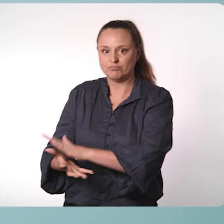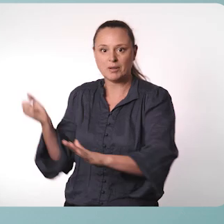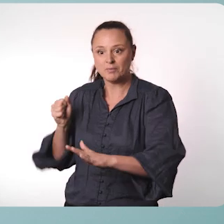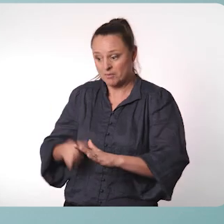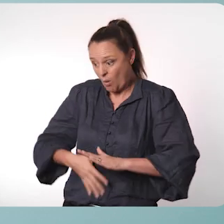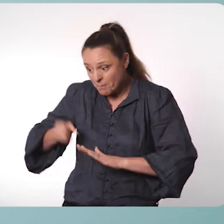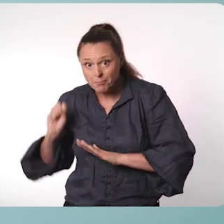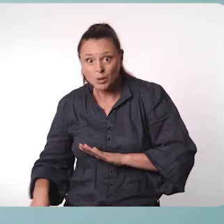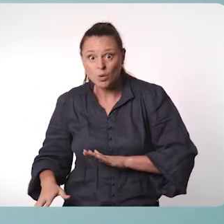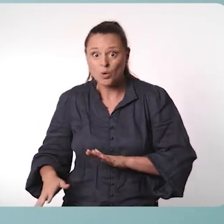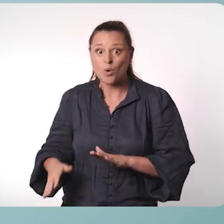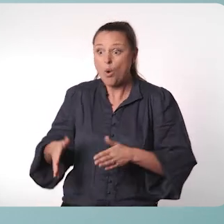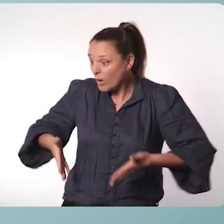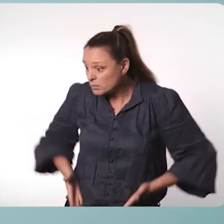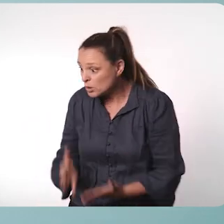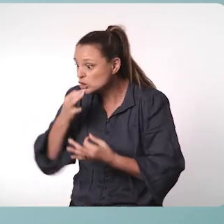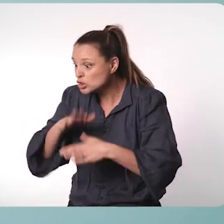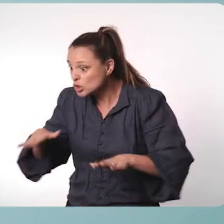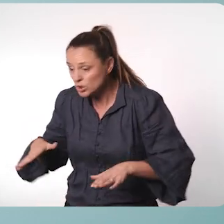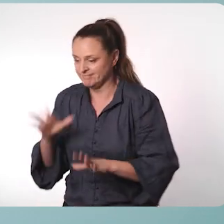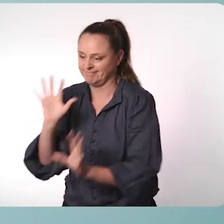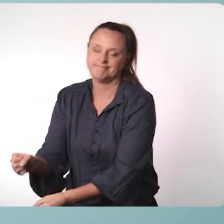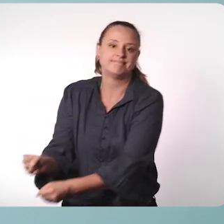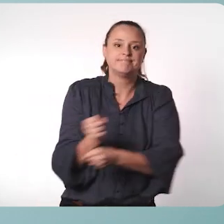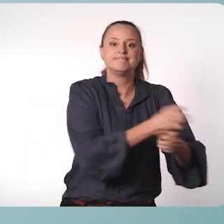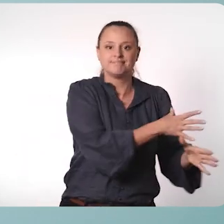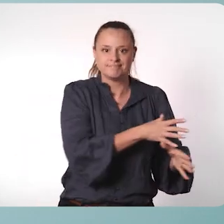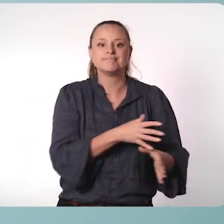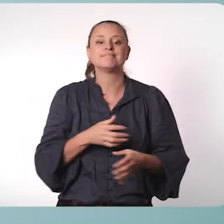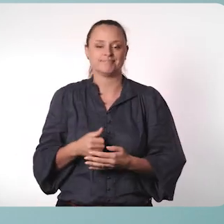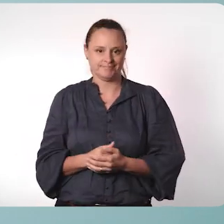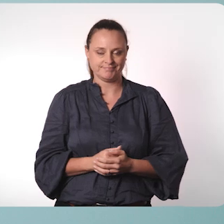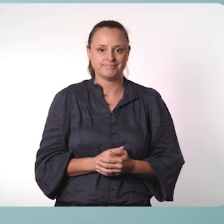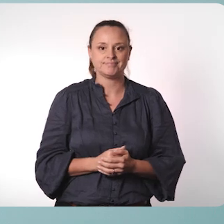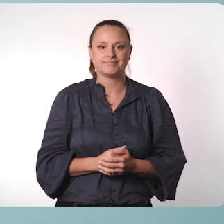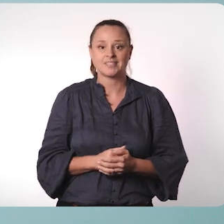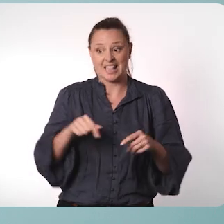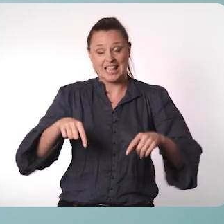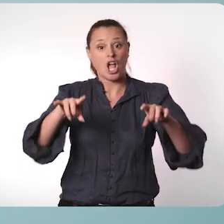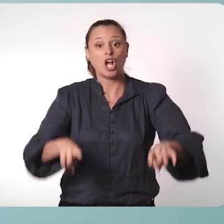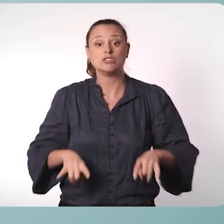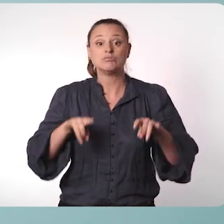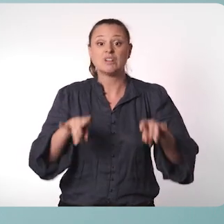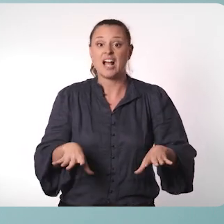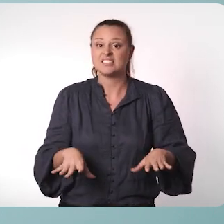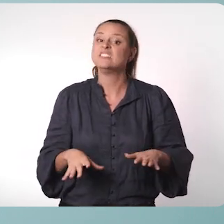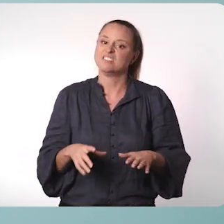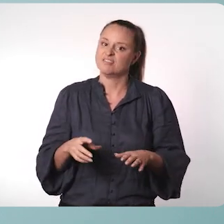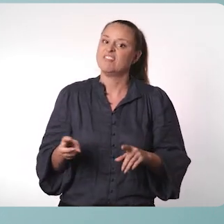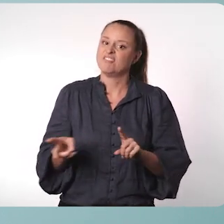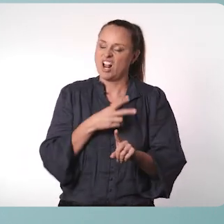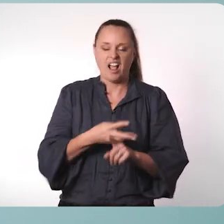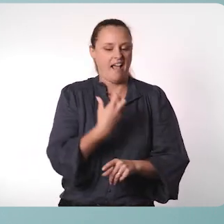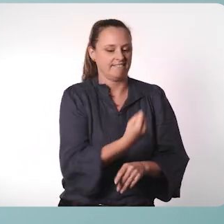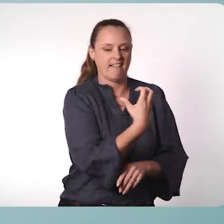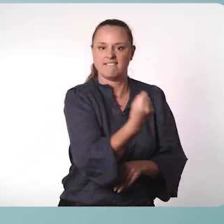more likely to have their children taken away from them because they have a disability. Sadly, in Australia, this kind of